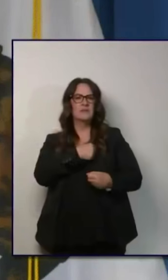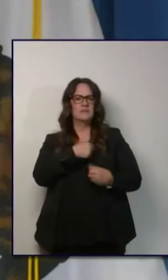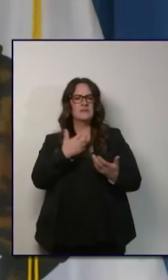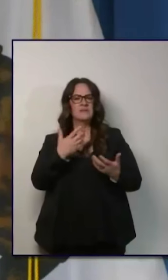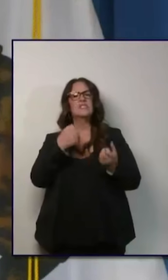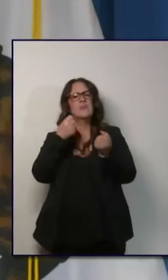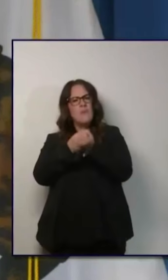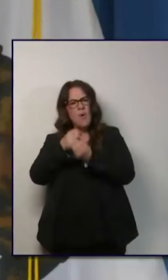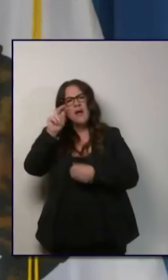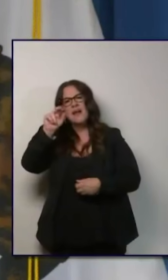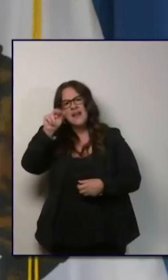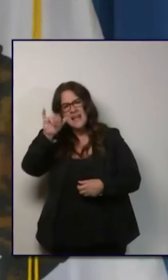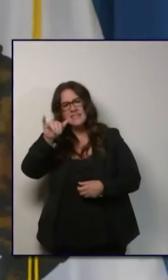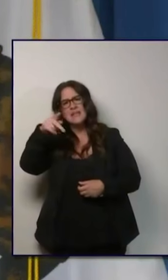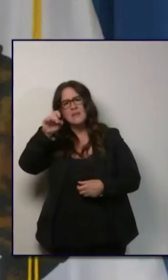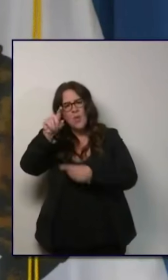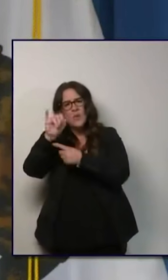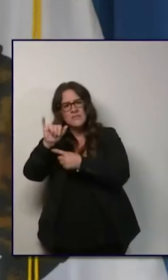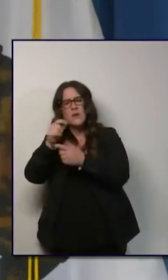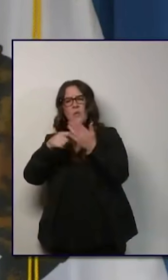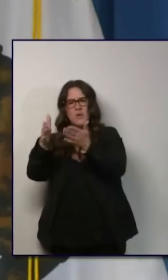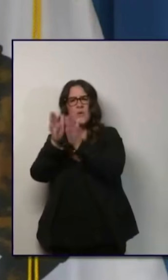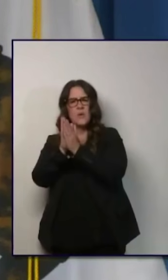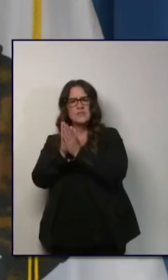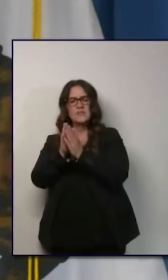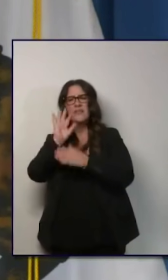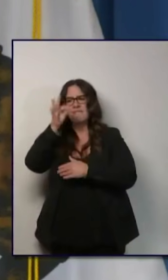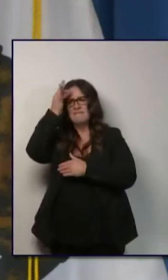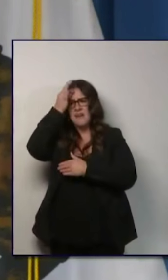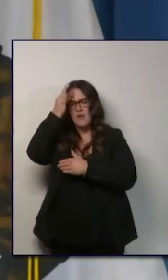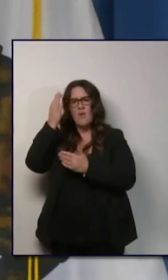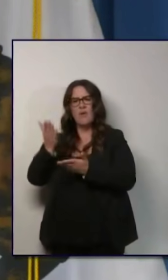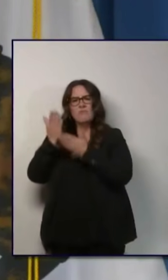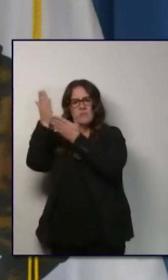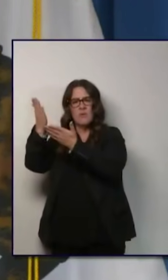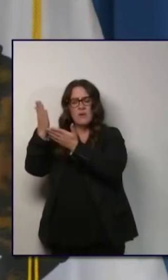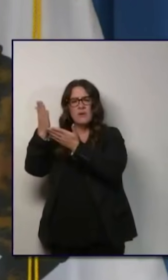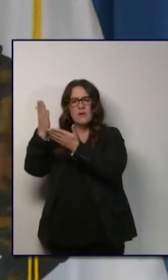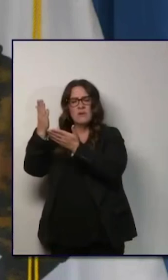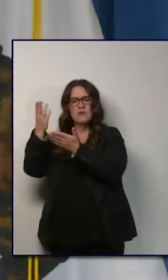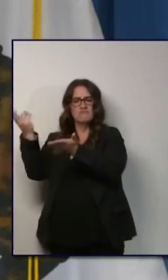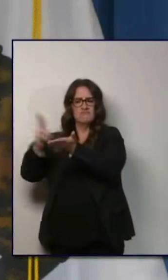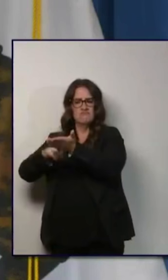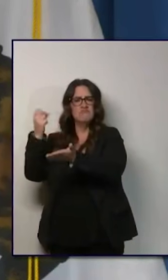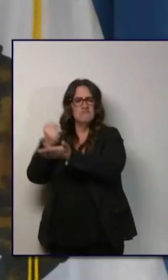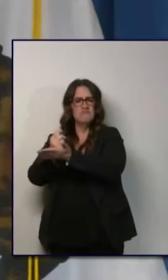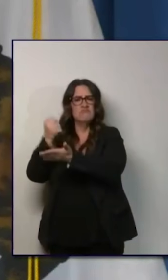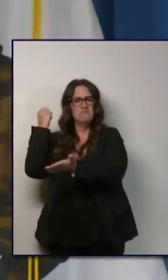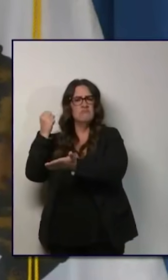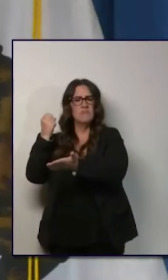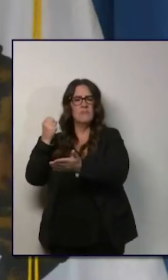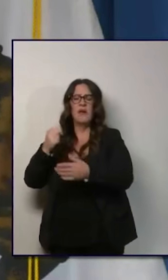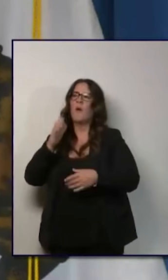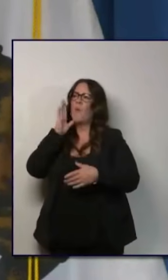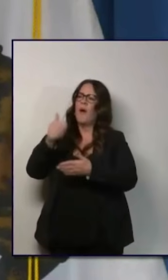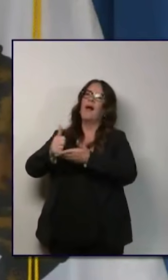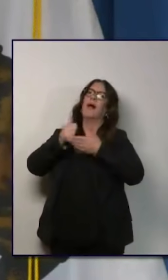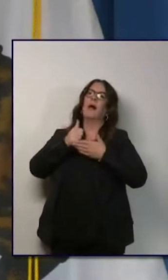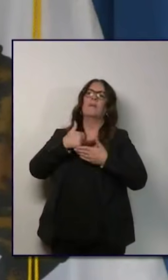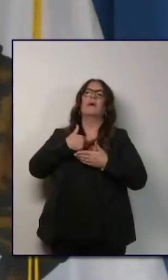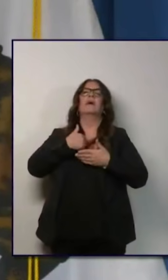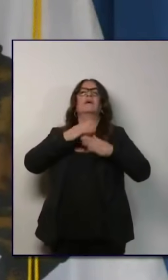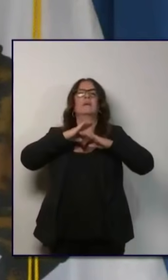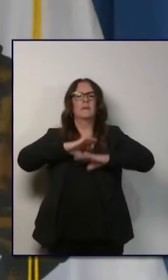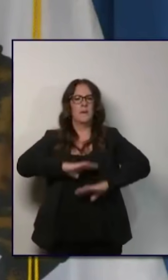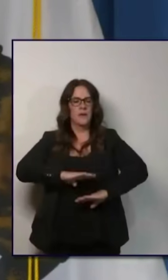Let's support that federal appropriation. And if we do, that will soften the blow and give us the pathway